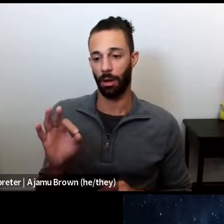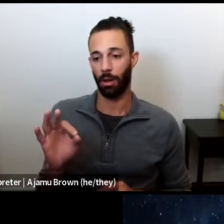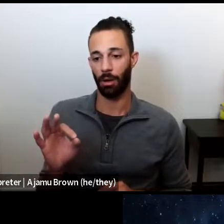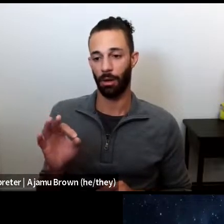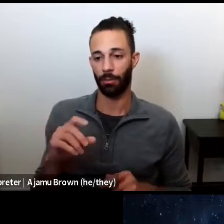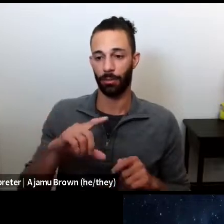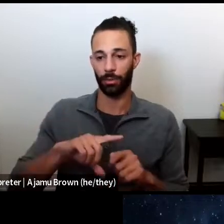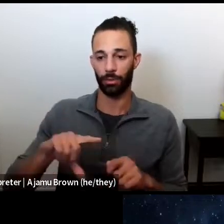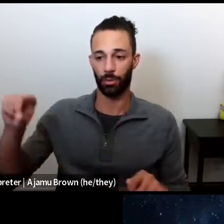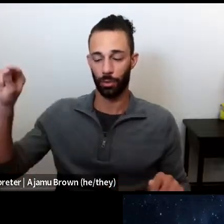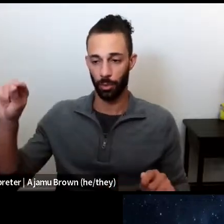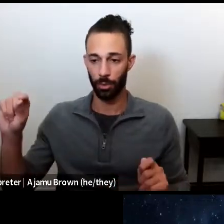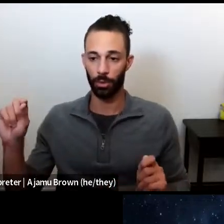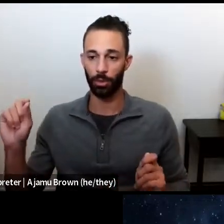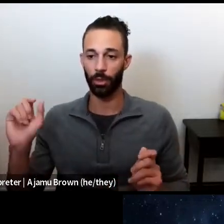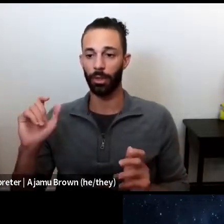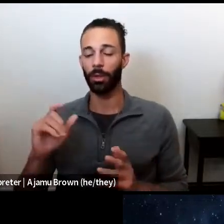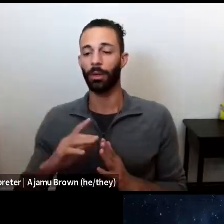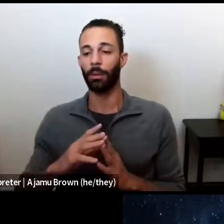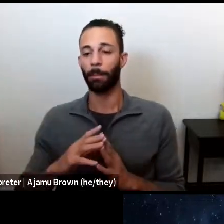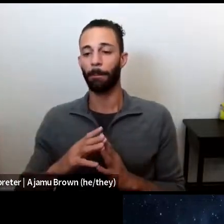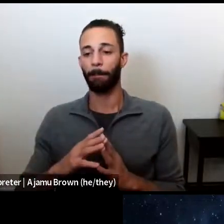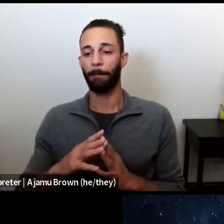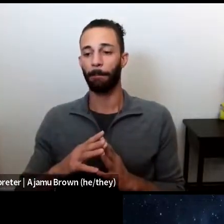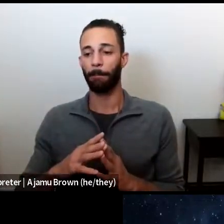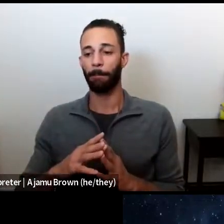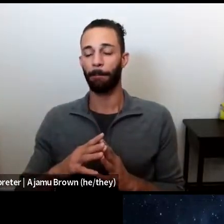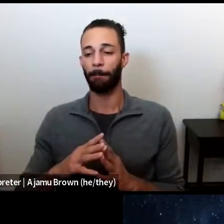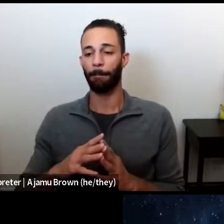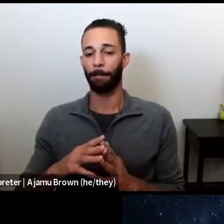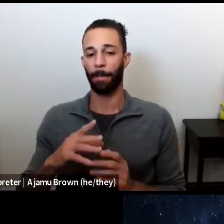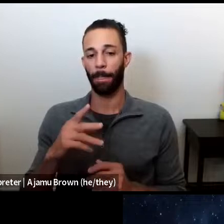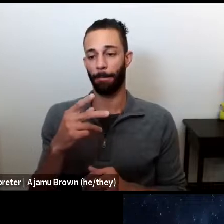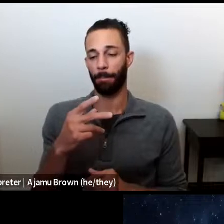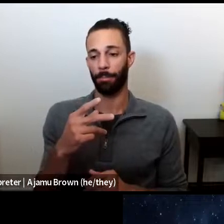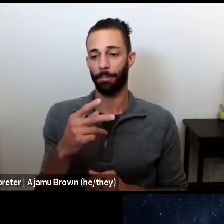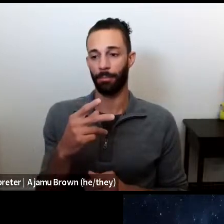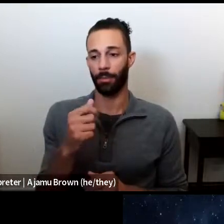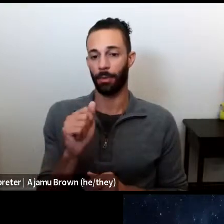page or the court cards in tarot are